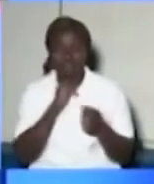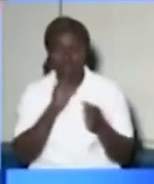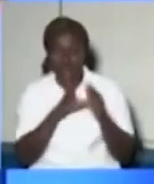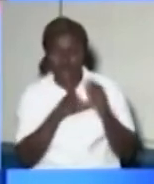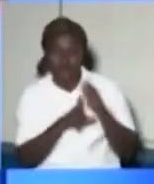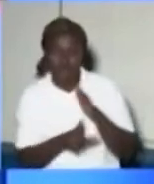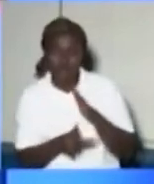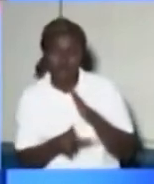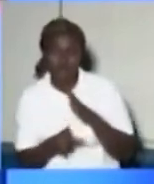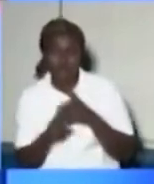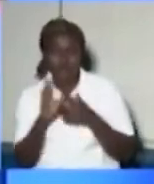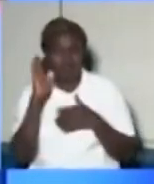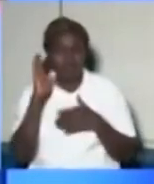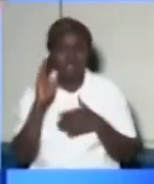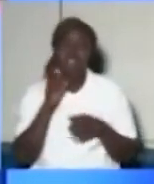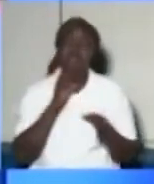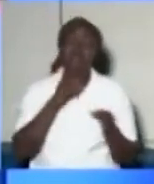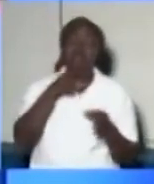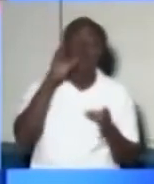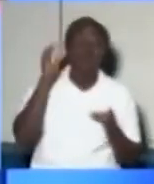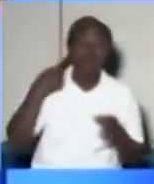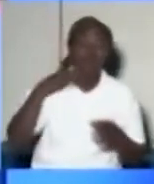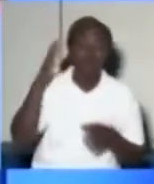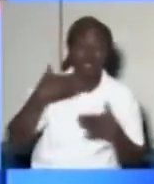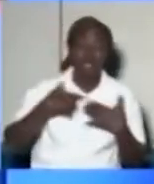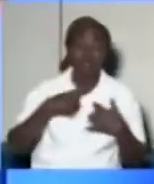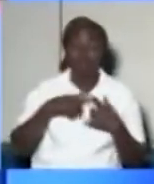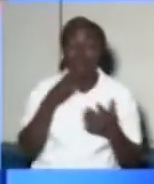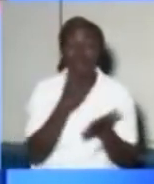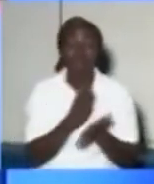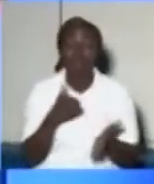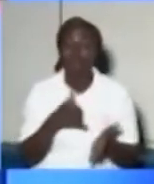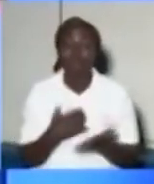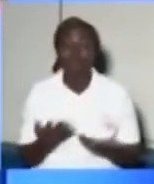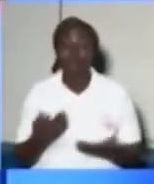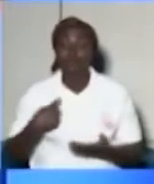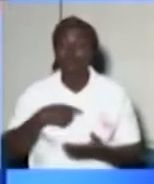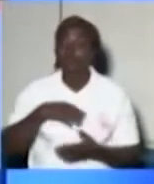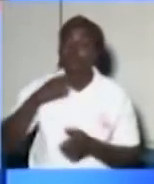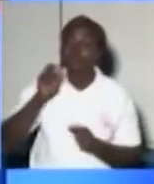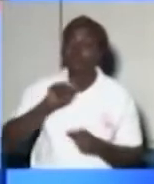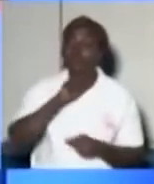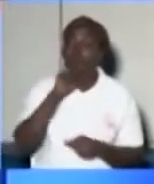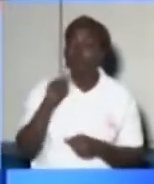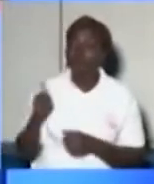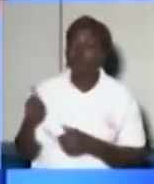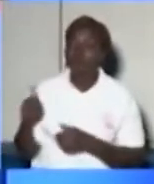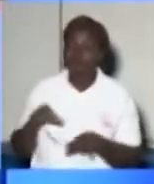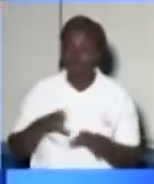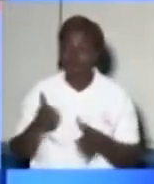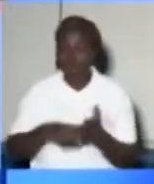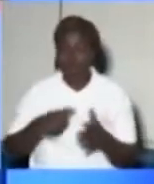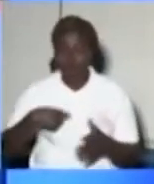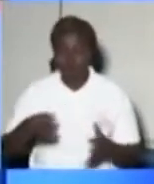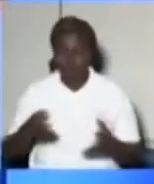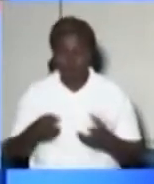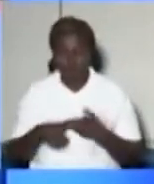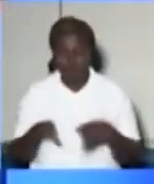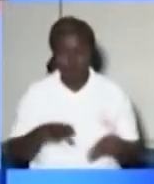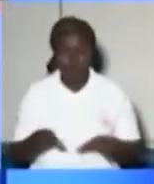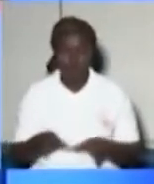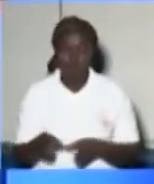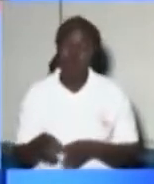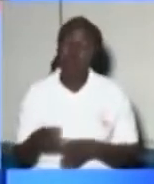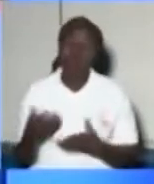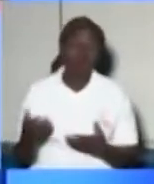risk of completely, in fact, the argument is lost. We cannot do what we want to do unless we're able to